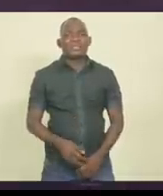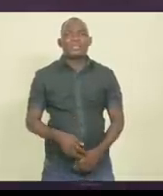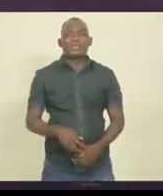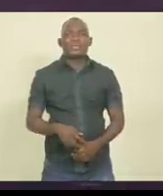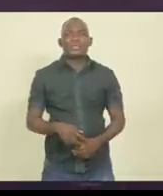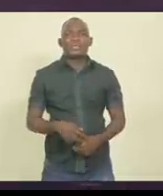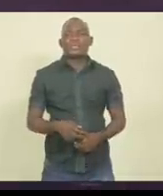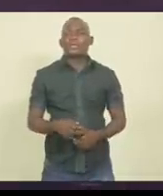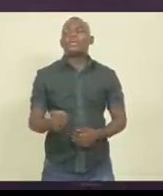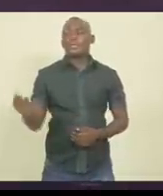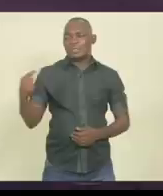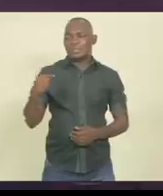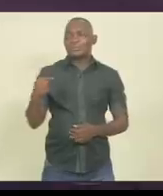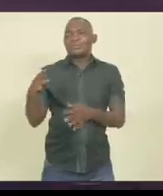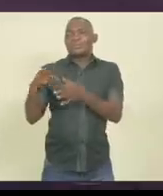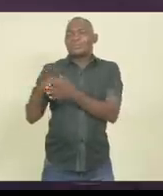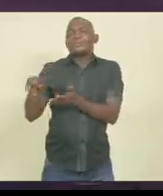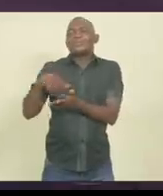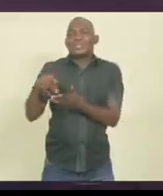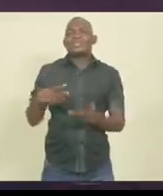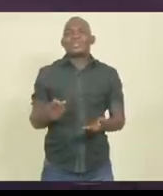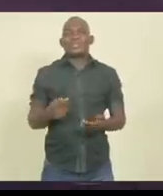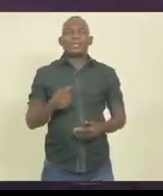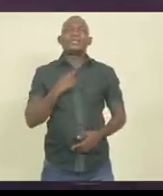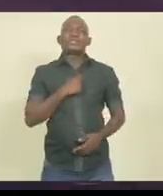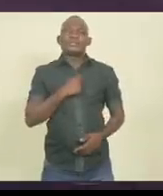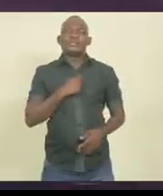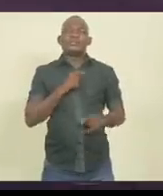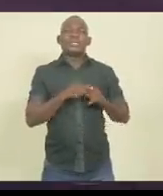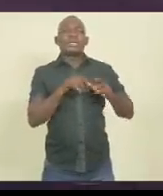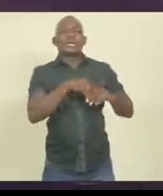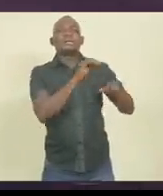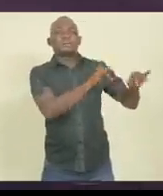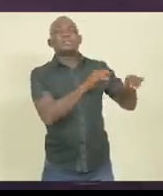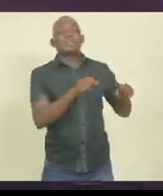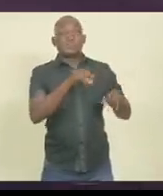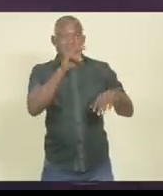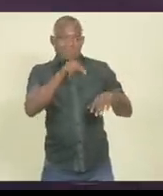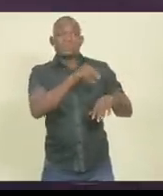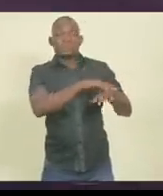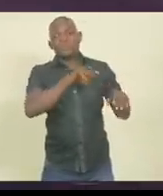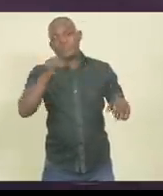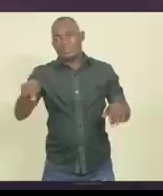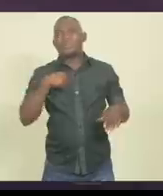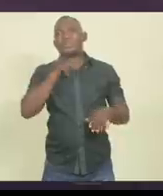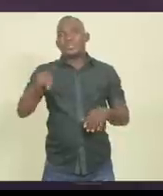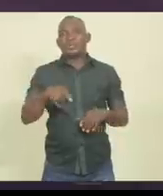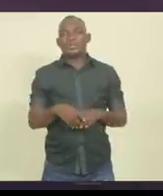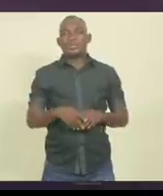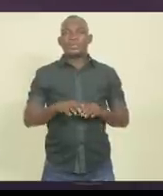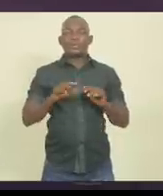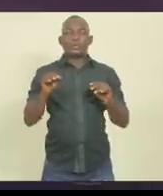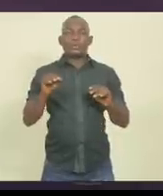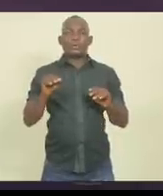Come and dance with me. I'm sorry, but I can stay outside just in case you need me. He asked you to